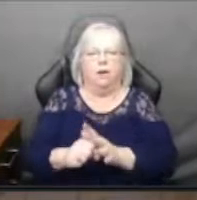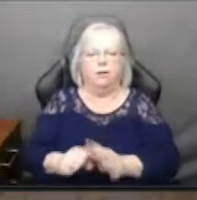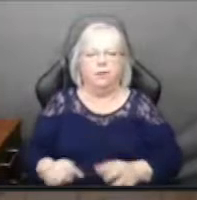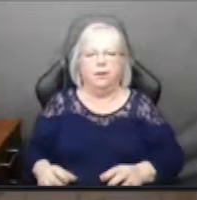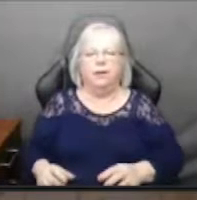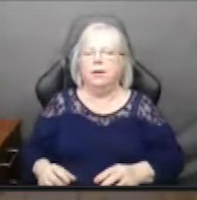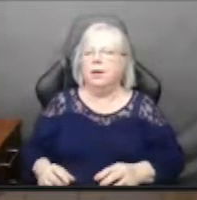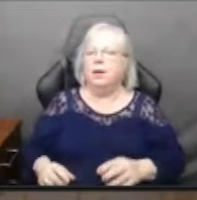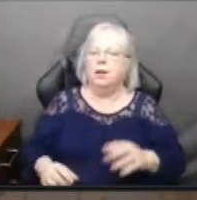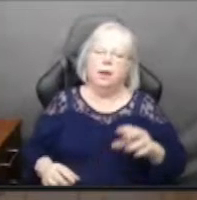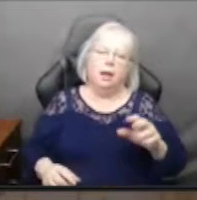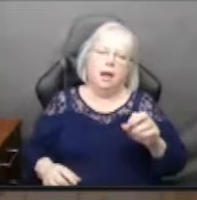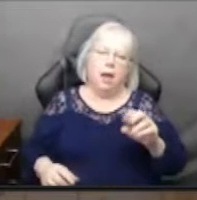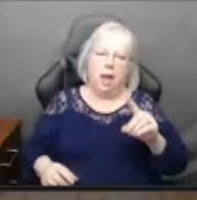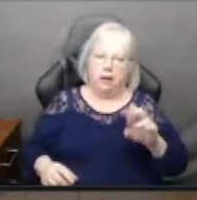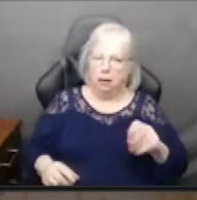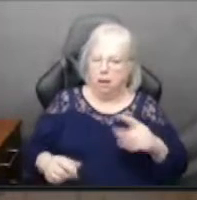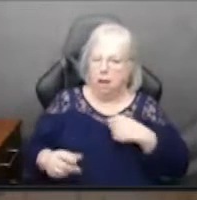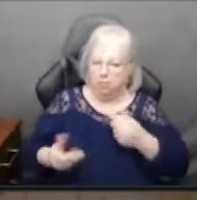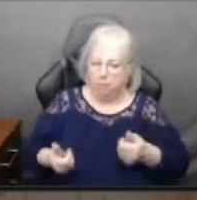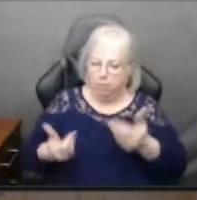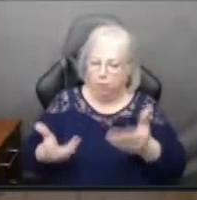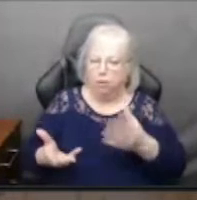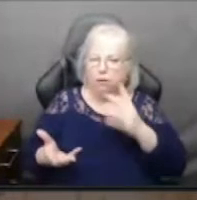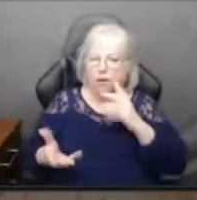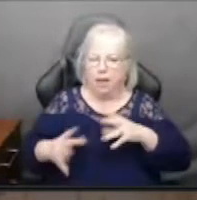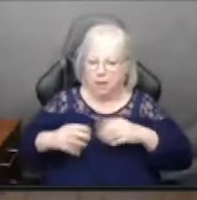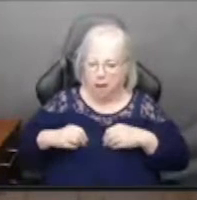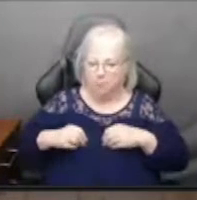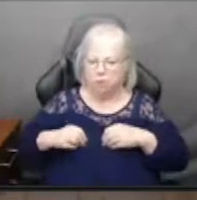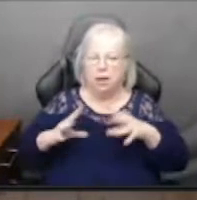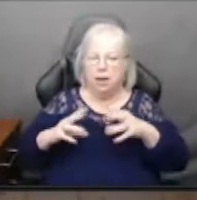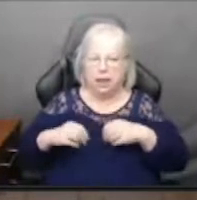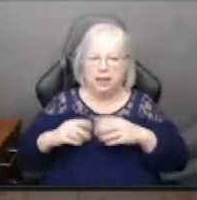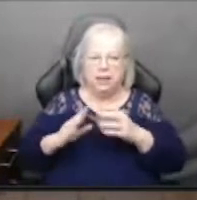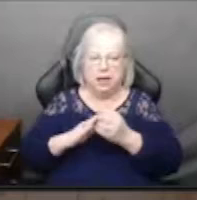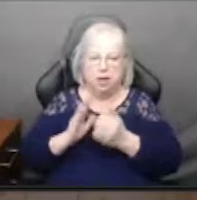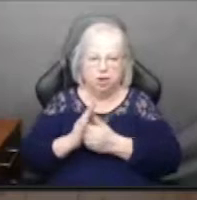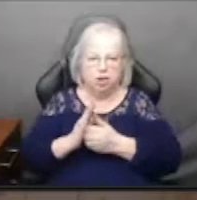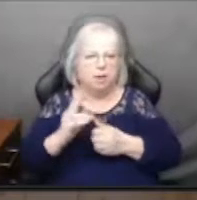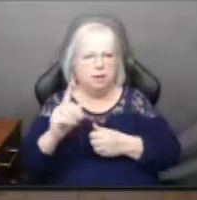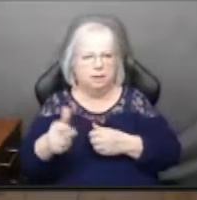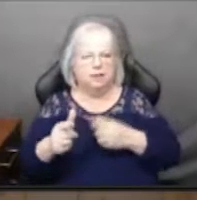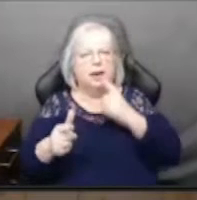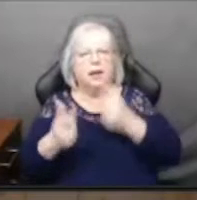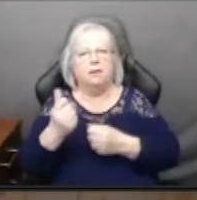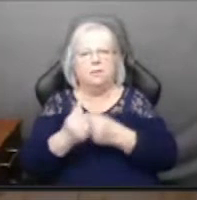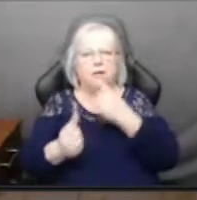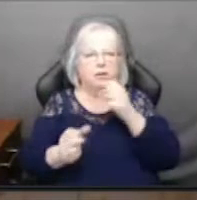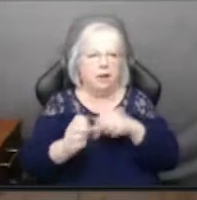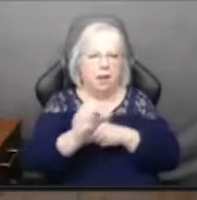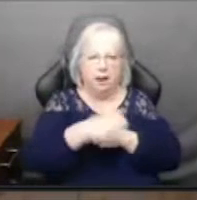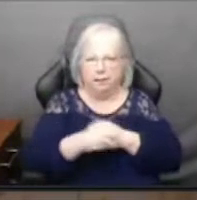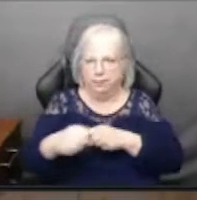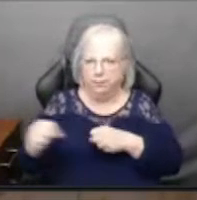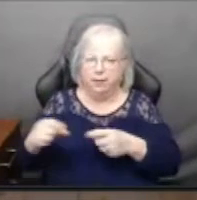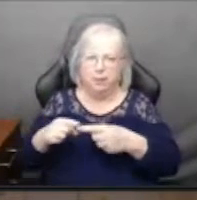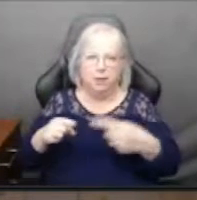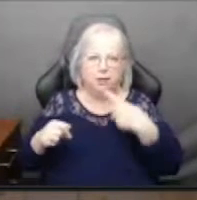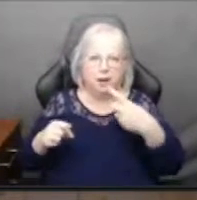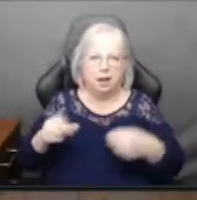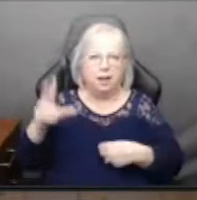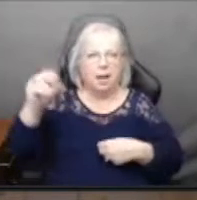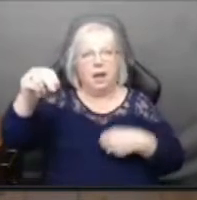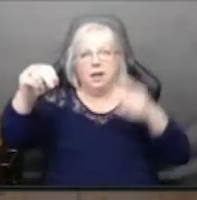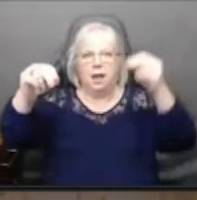for the adoption of the consent agenda. There's a motion and second. All those in favor, please say aye. Aye. All those opposed, please say nay. Hey.